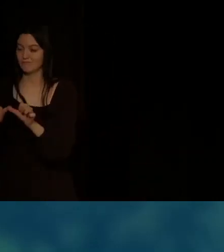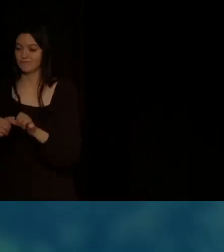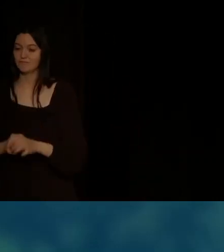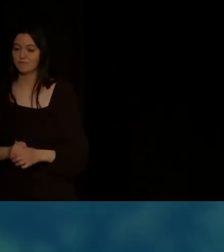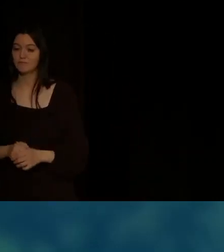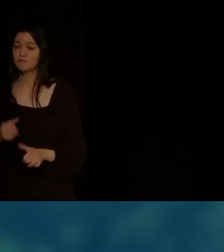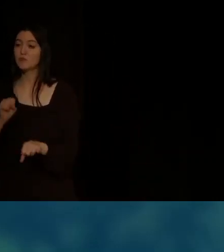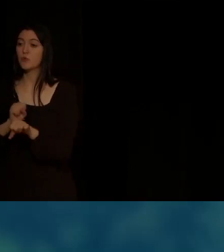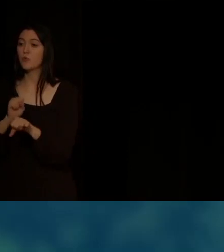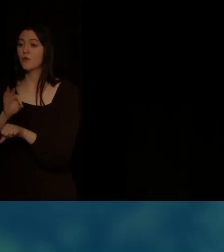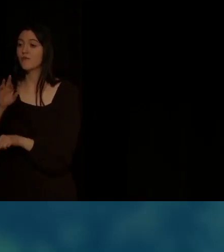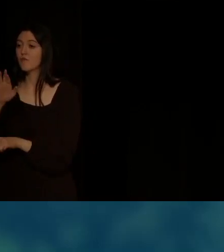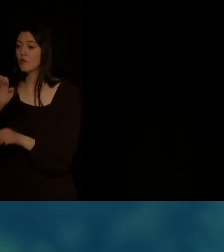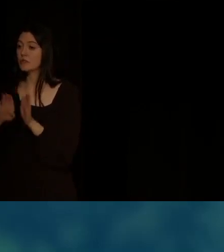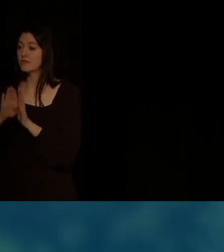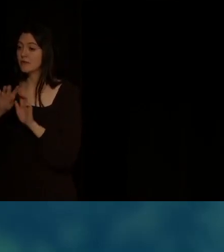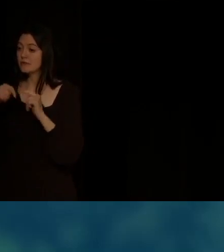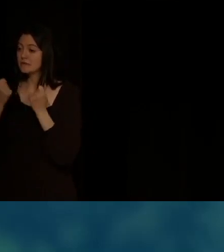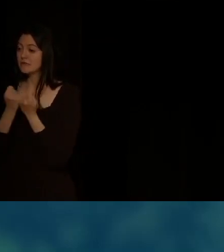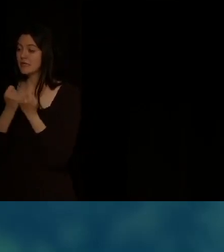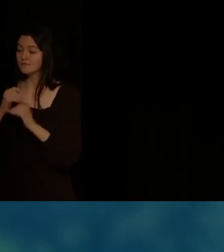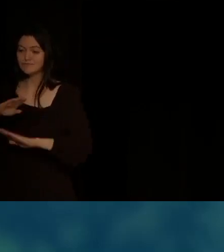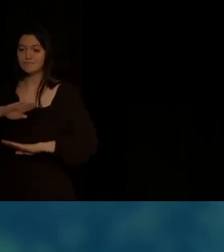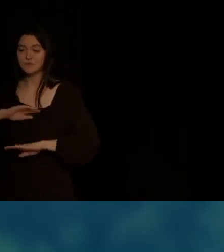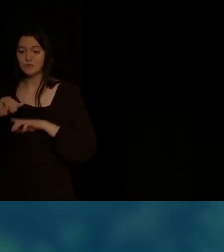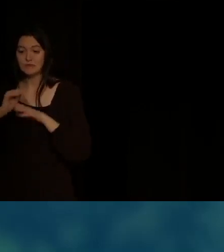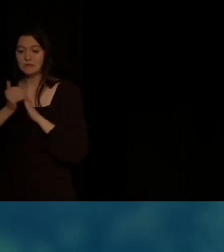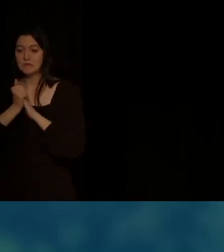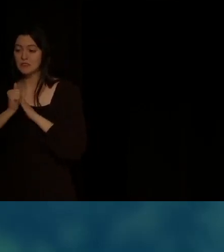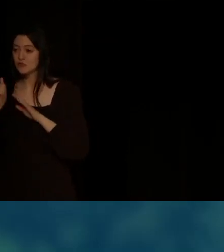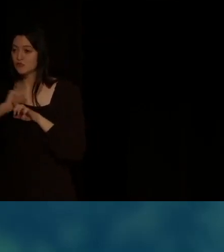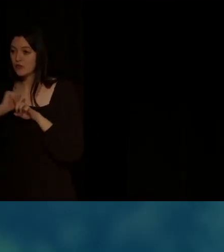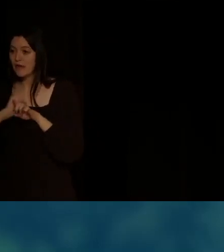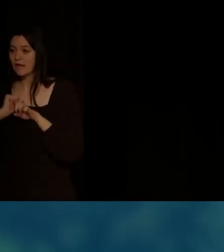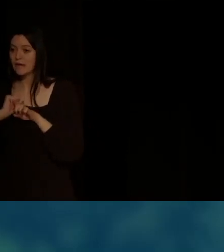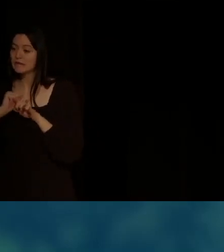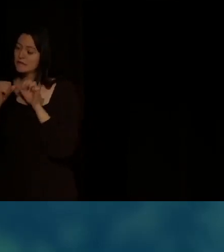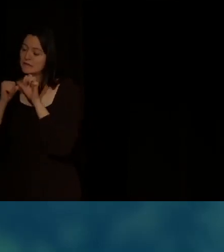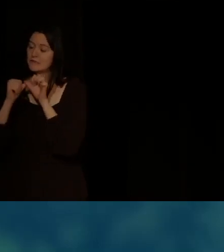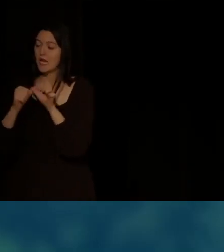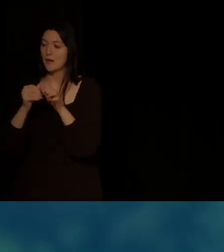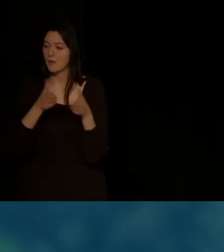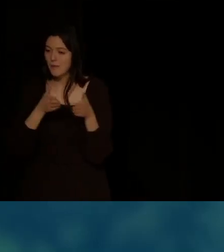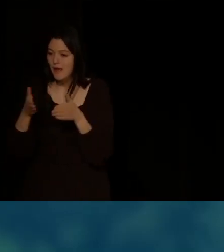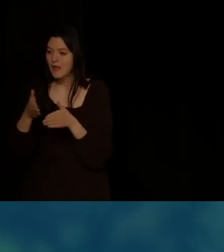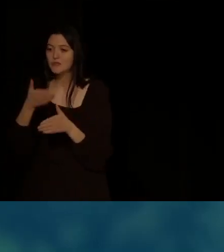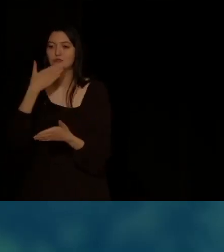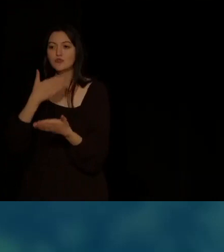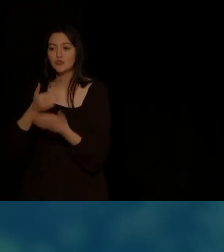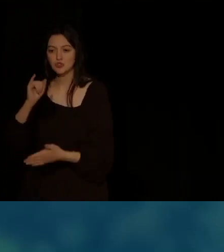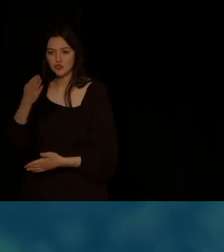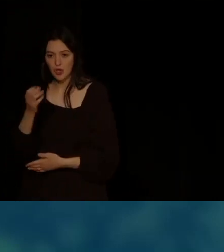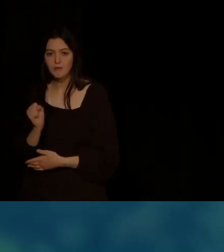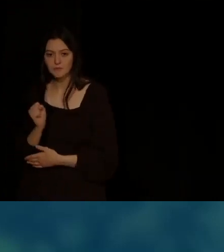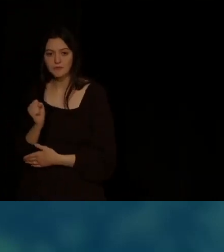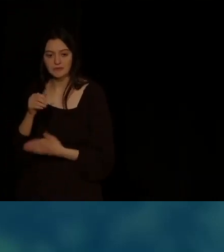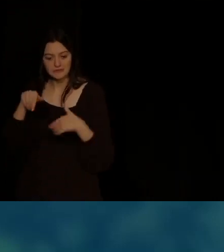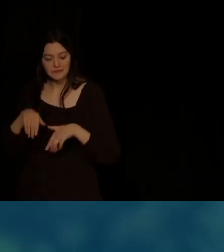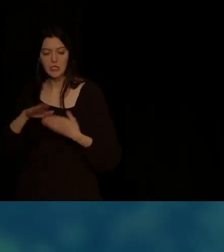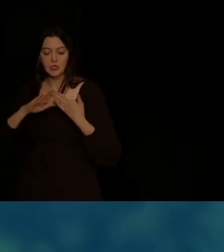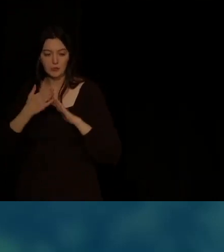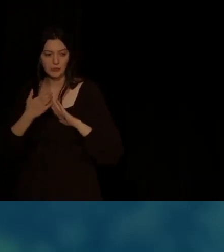Our workforce development team is meeting the demand for skill training and creating sustainable pathways to good jobs in our